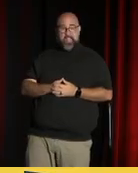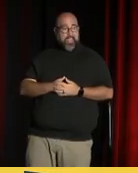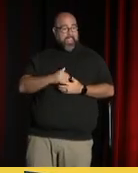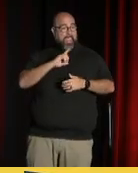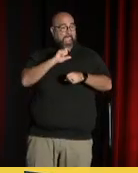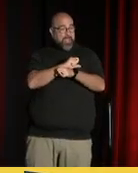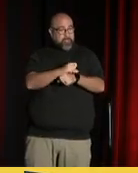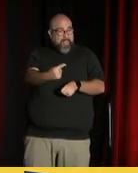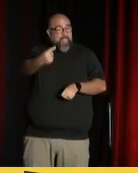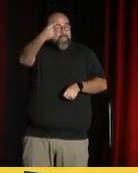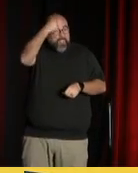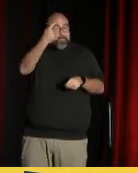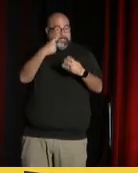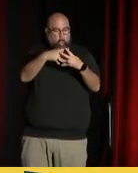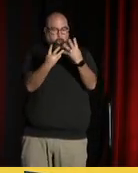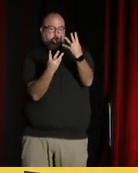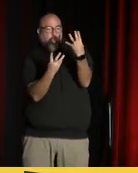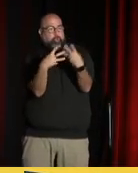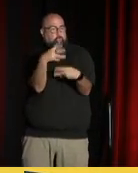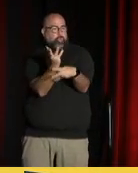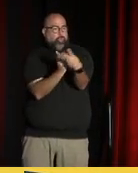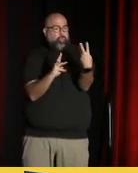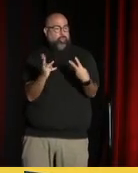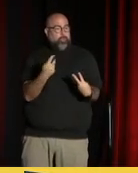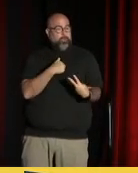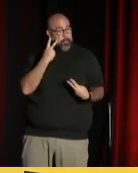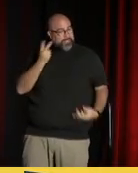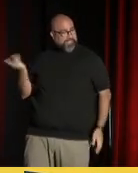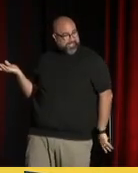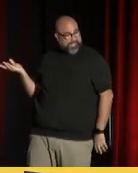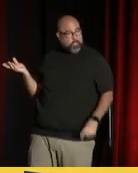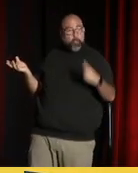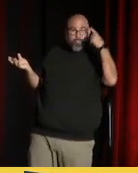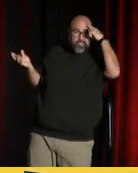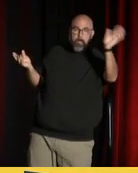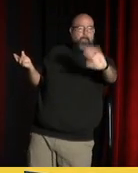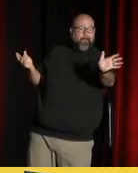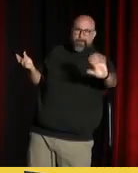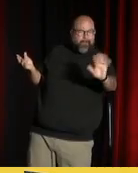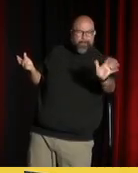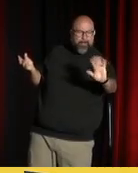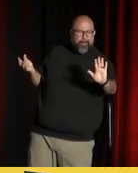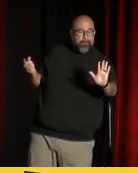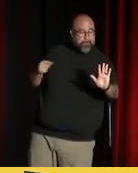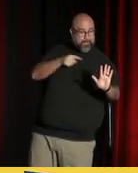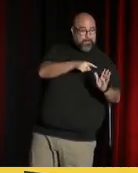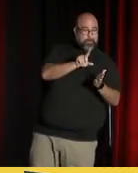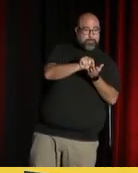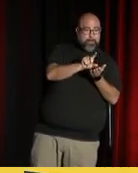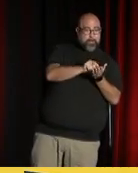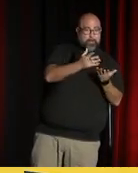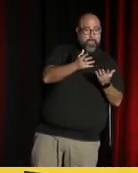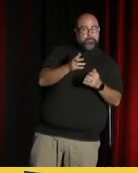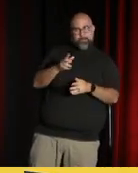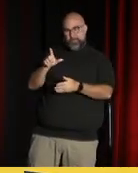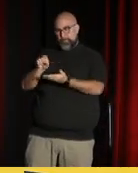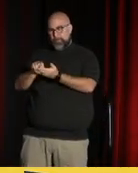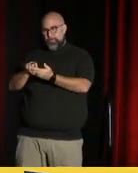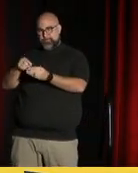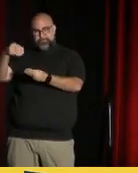actually think you see torn up pages of the newspaper here in my hand. But the newspaper is what?